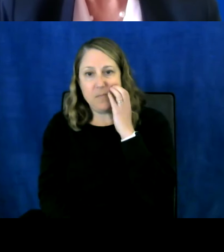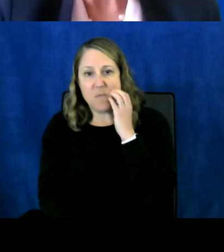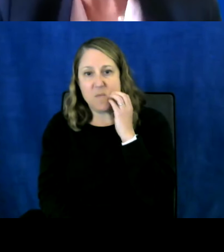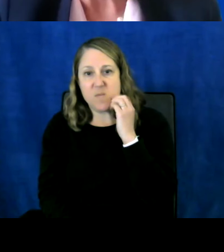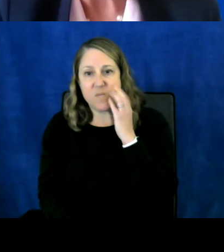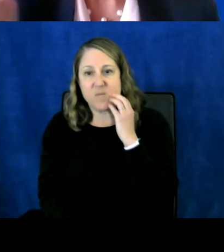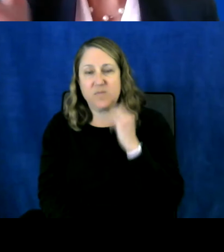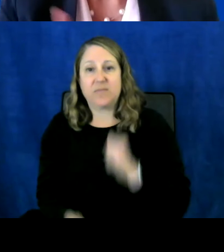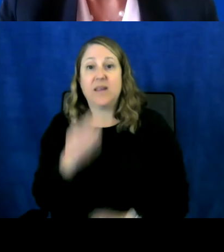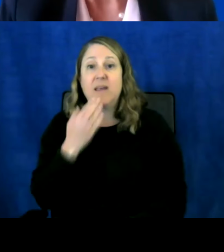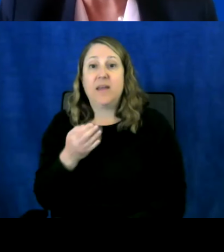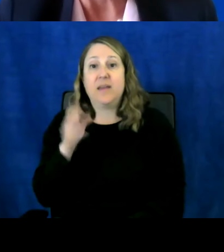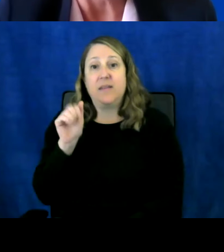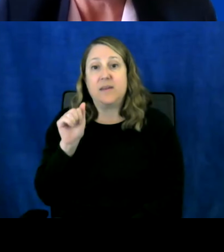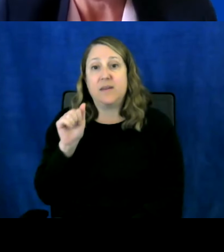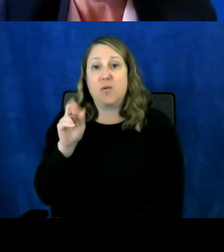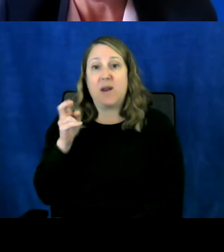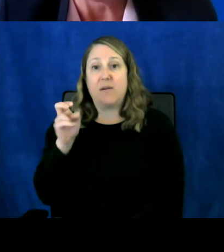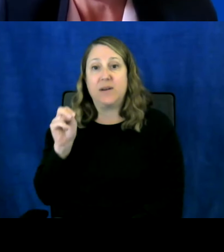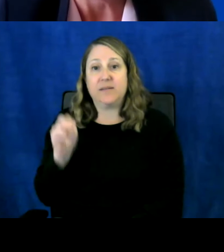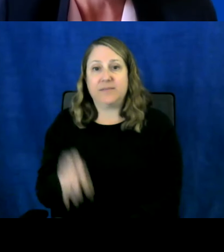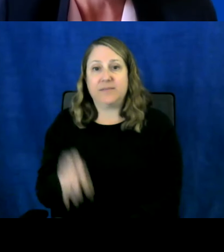Thank you, Erin. Oh, go ahead. Yeah, thank you, Erin. If like,